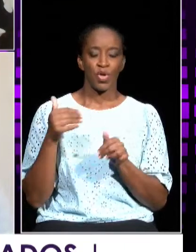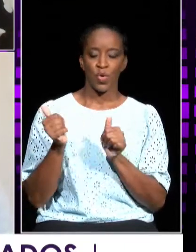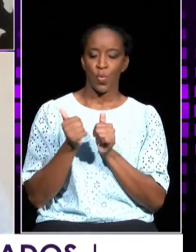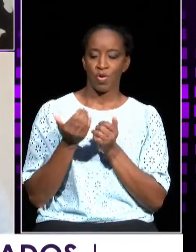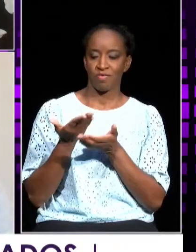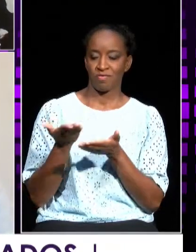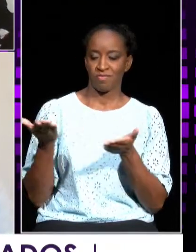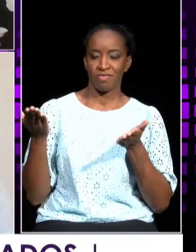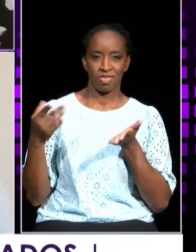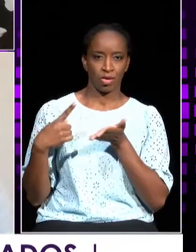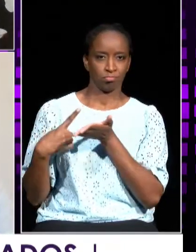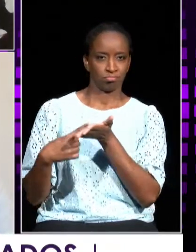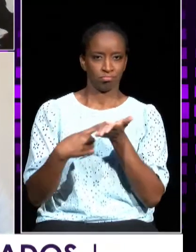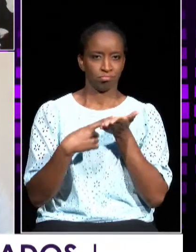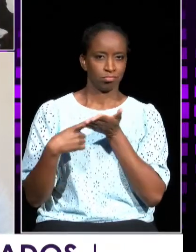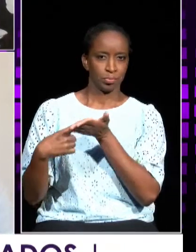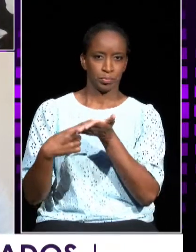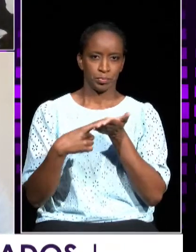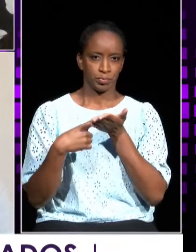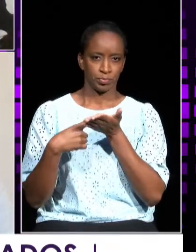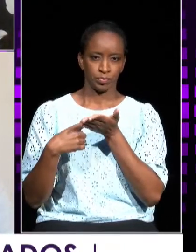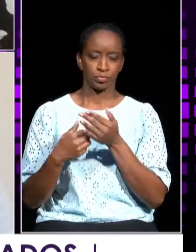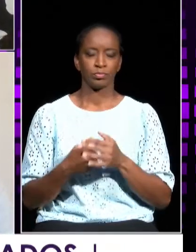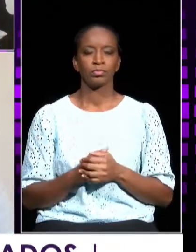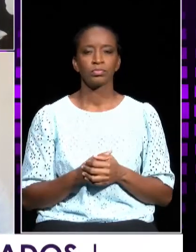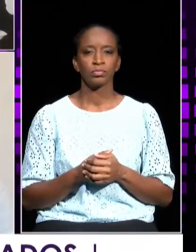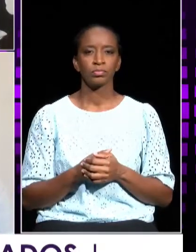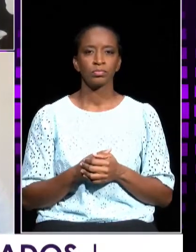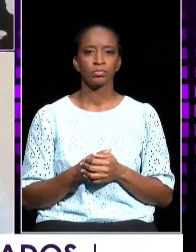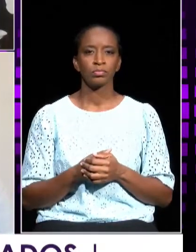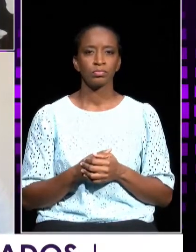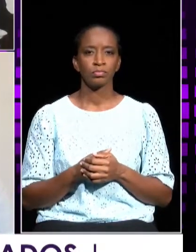of all, what is the connection?